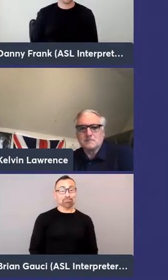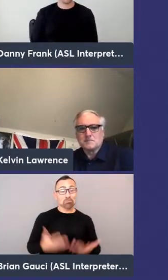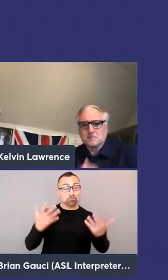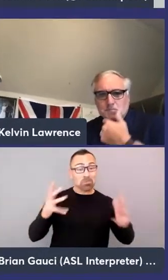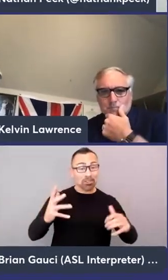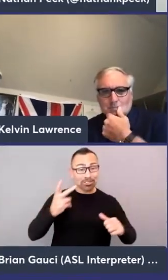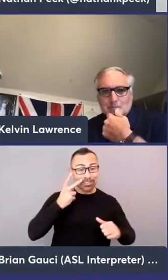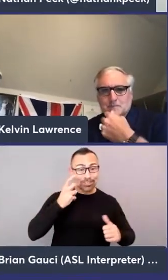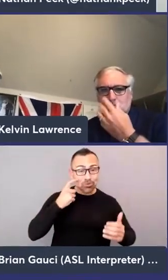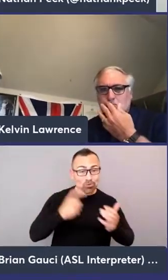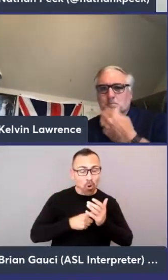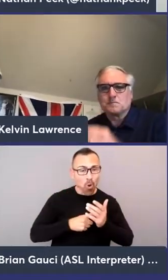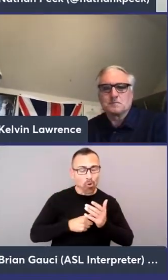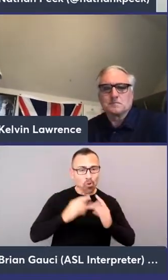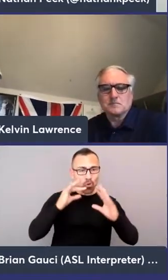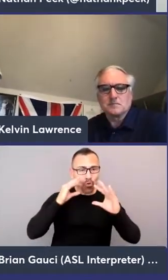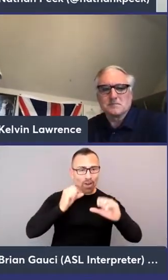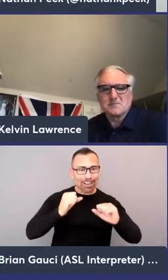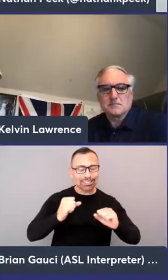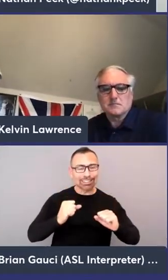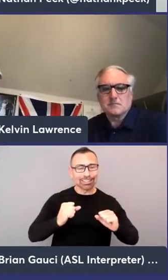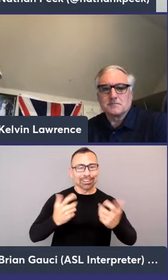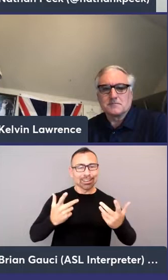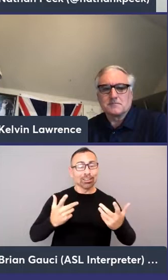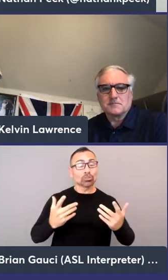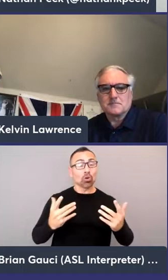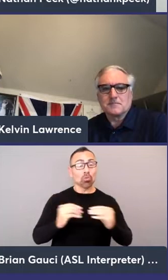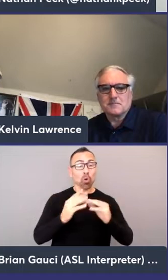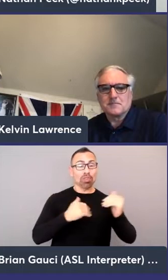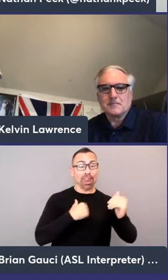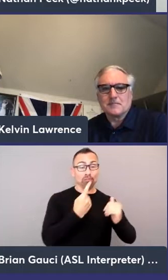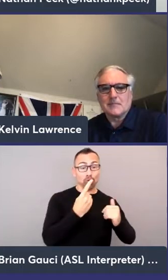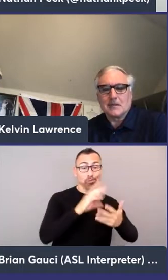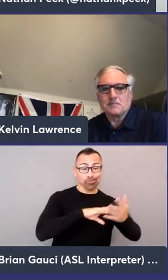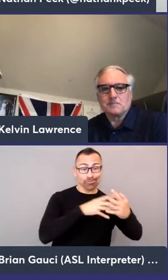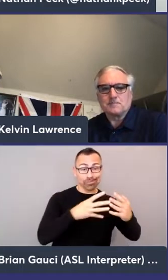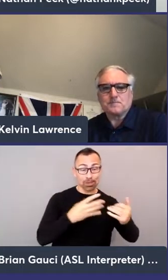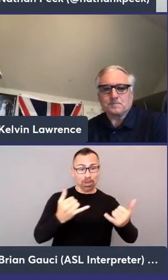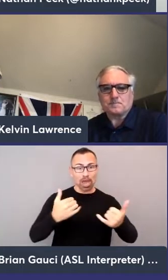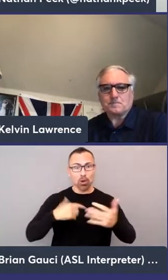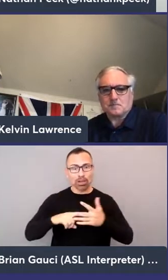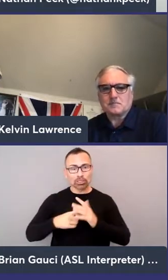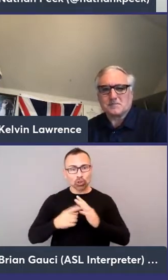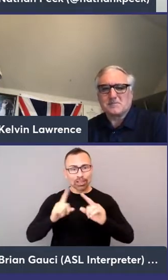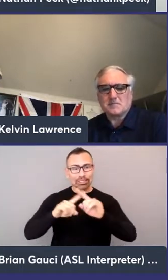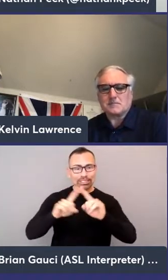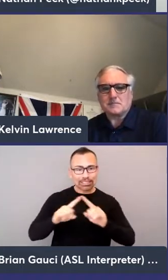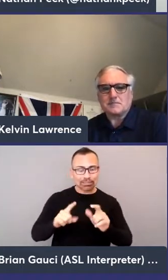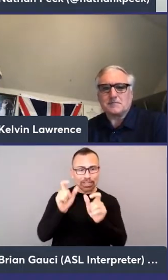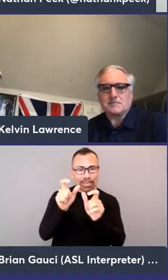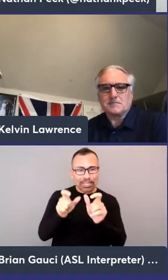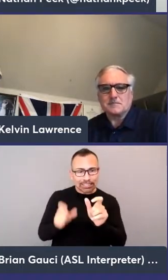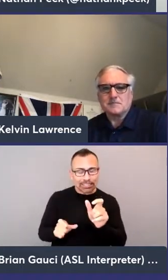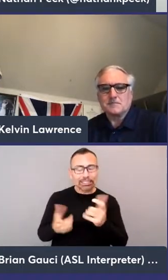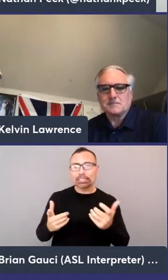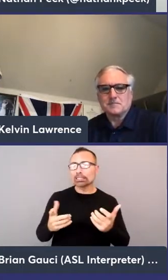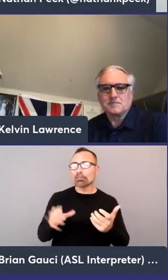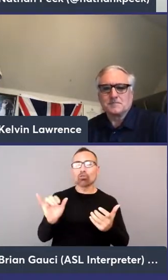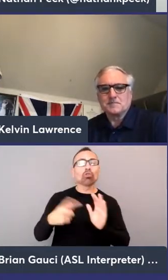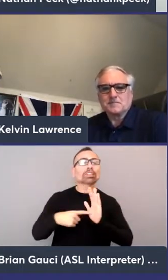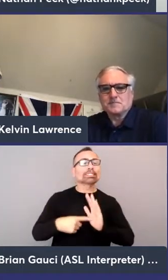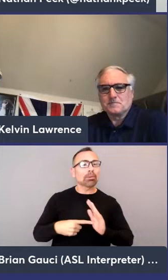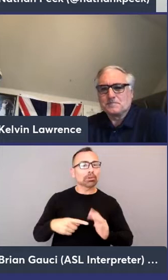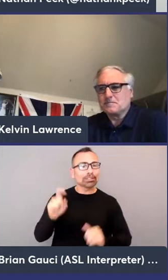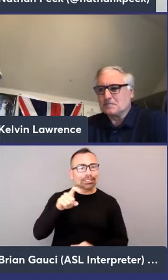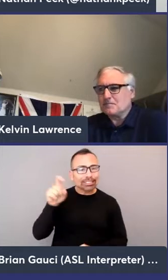than having one table, I can now start any of these different entities. Like I can start from Texas and then say, give me a list